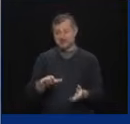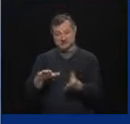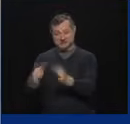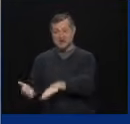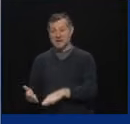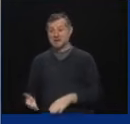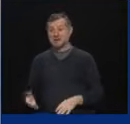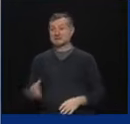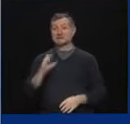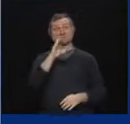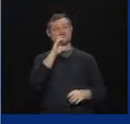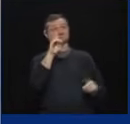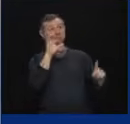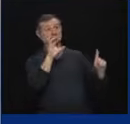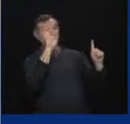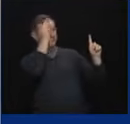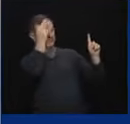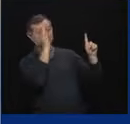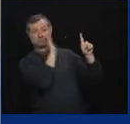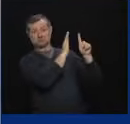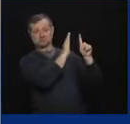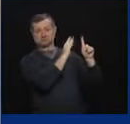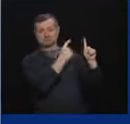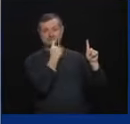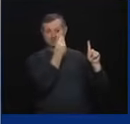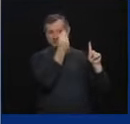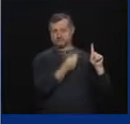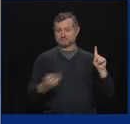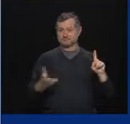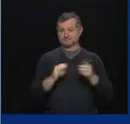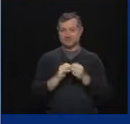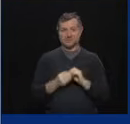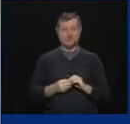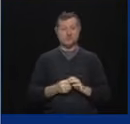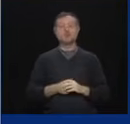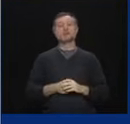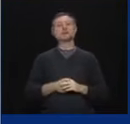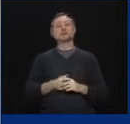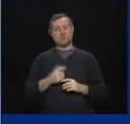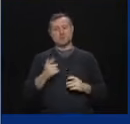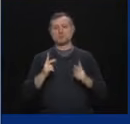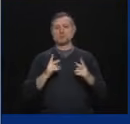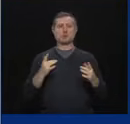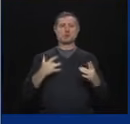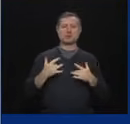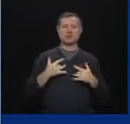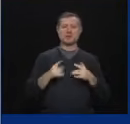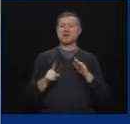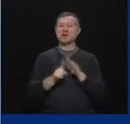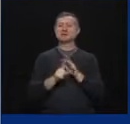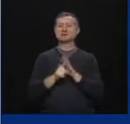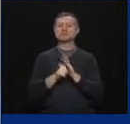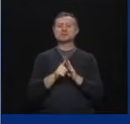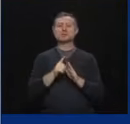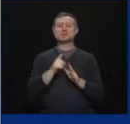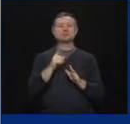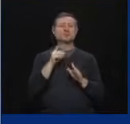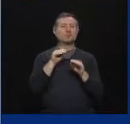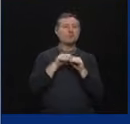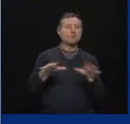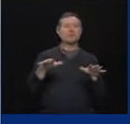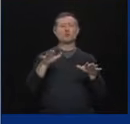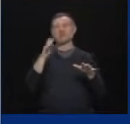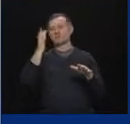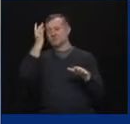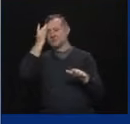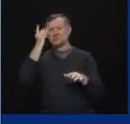CDC. People are concerned about breakthrough infections, and there's some people that are trying to make an argument that, well, there's breakthrough, so why get